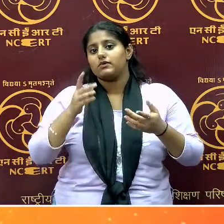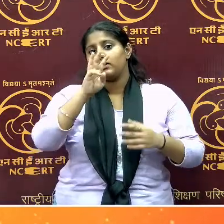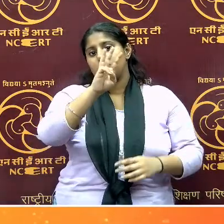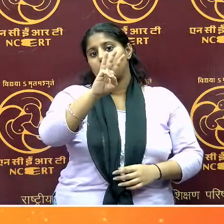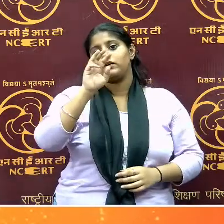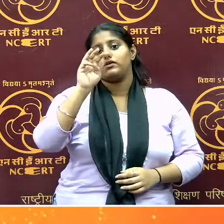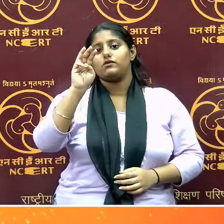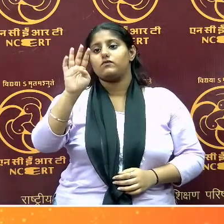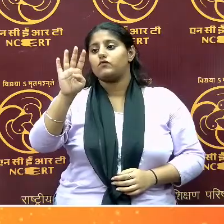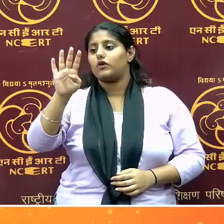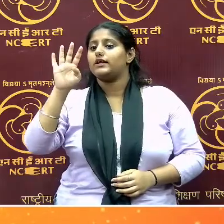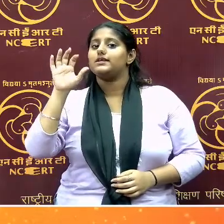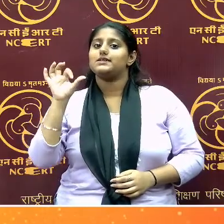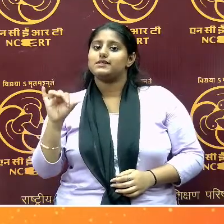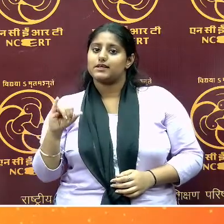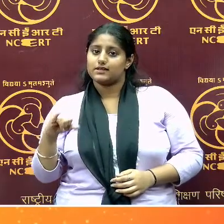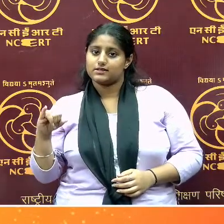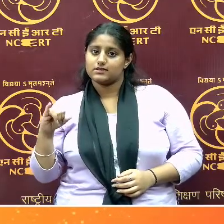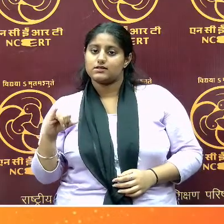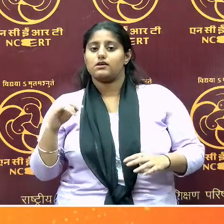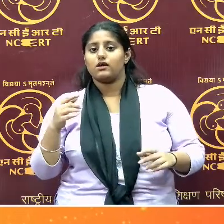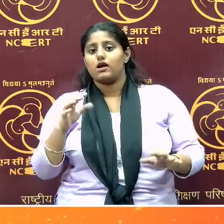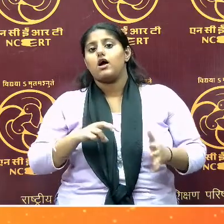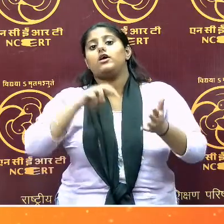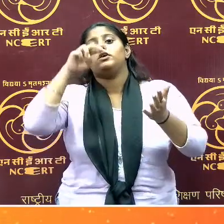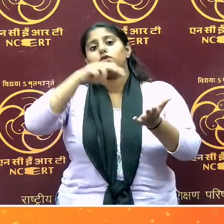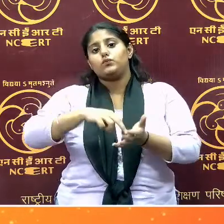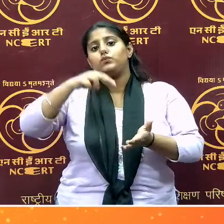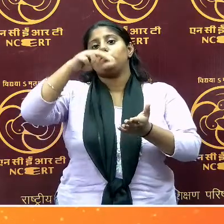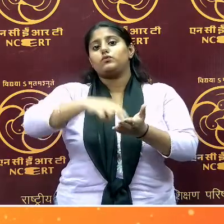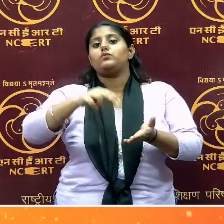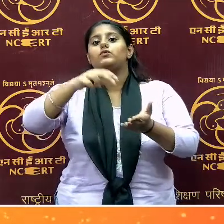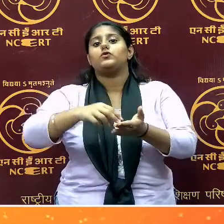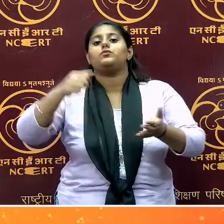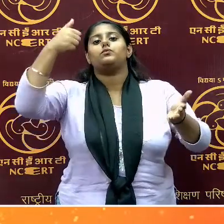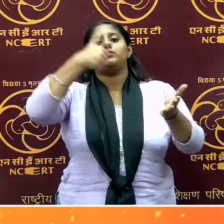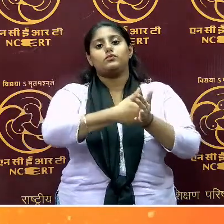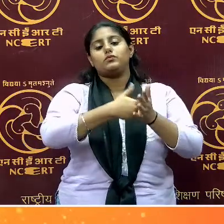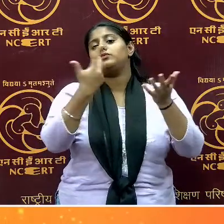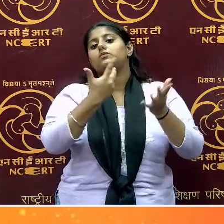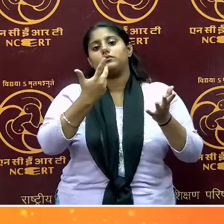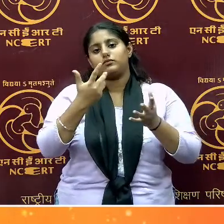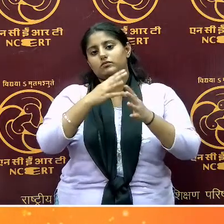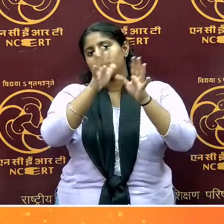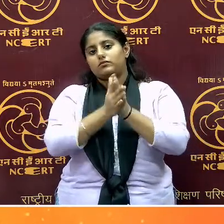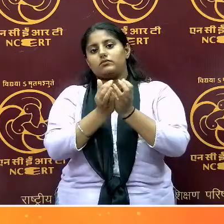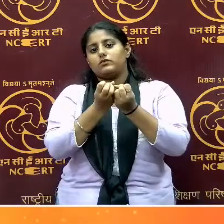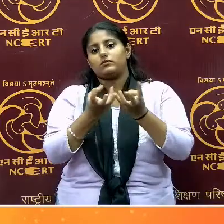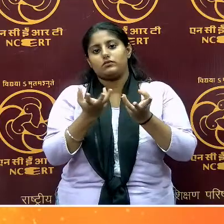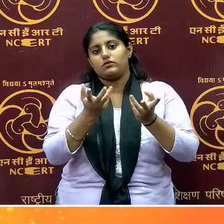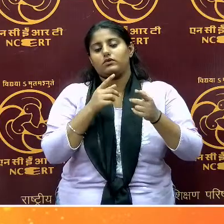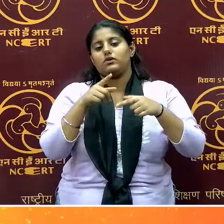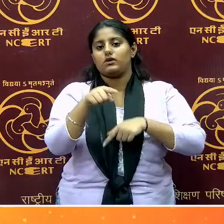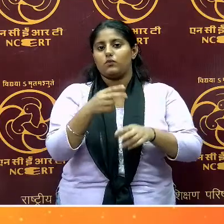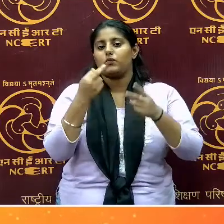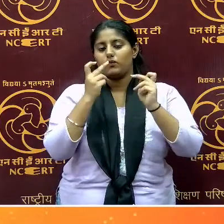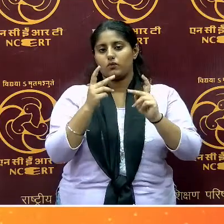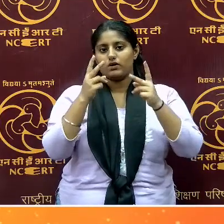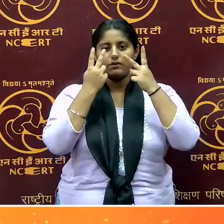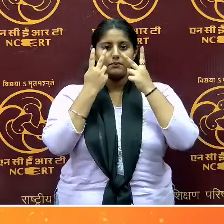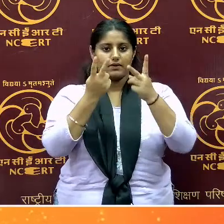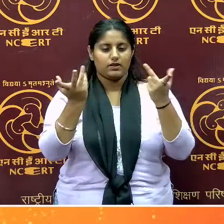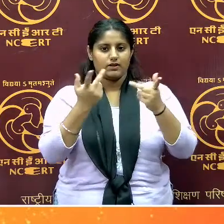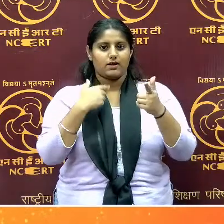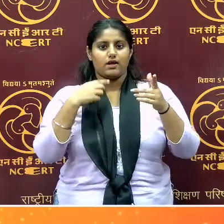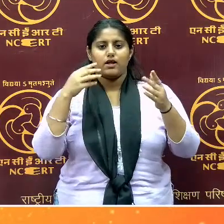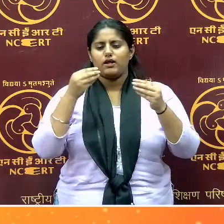2346 and it will need how many jumps to reach dash? So, let me see what is the